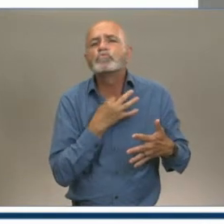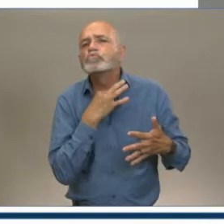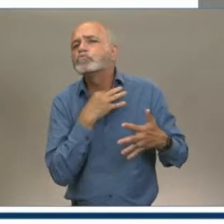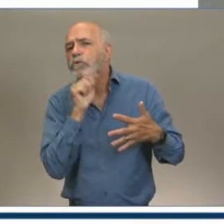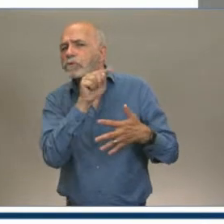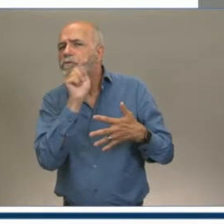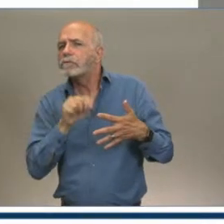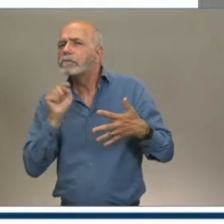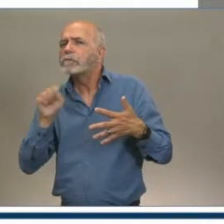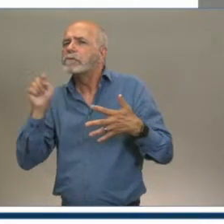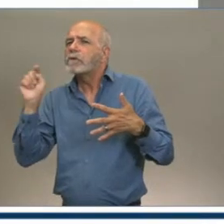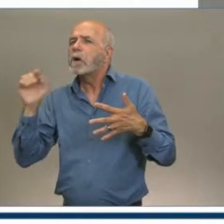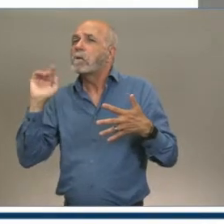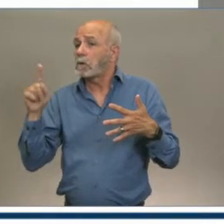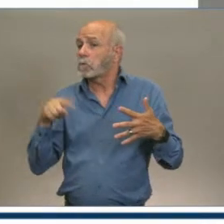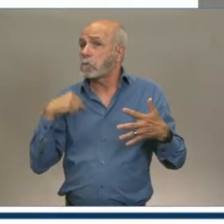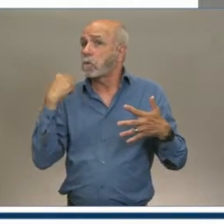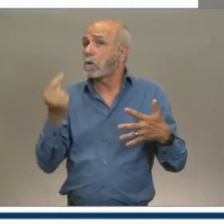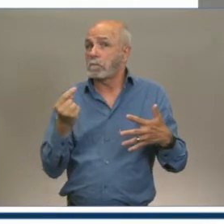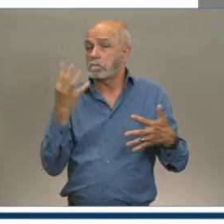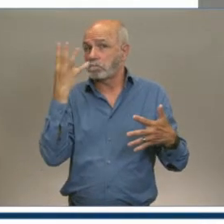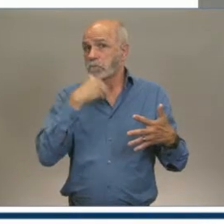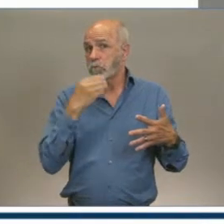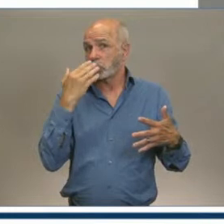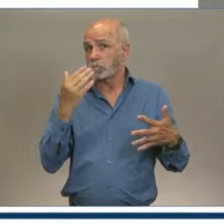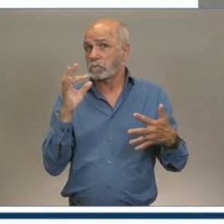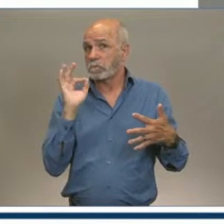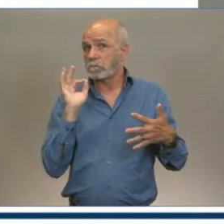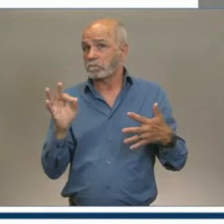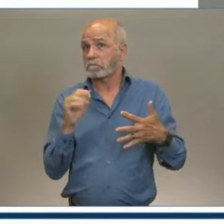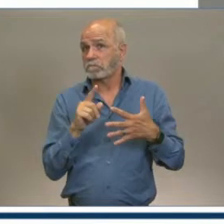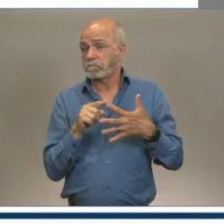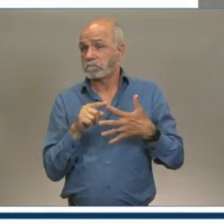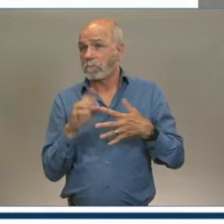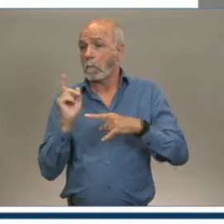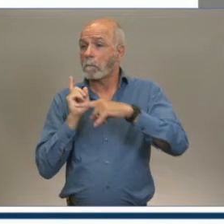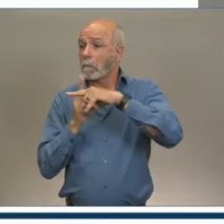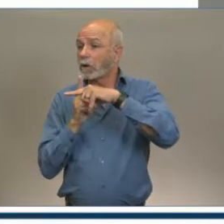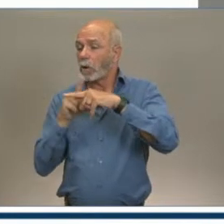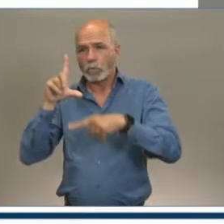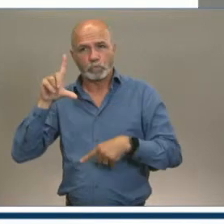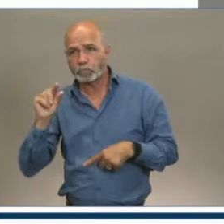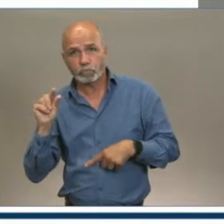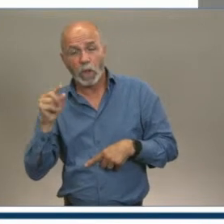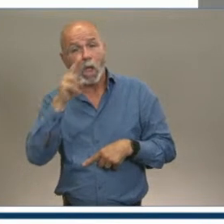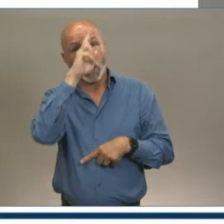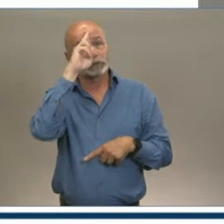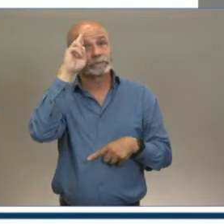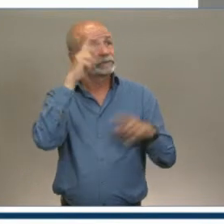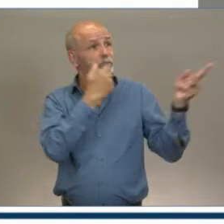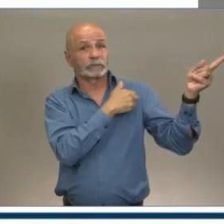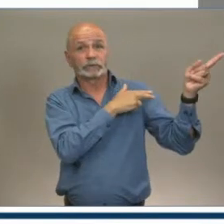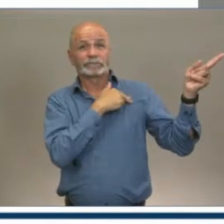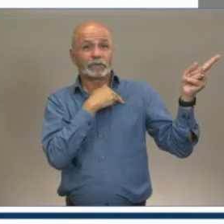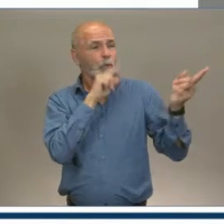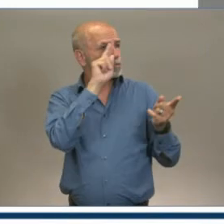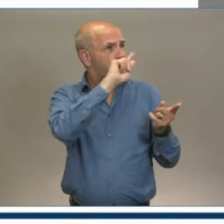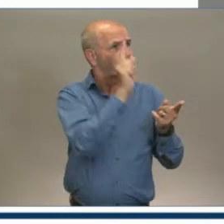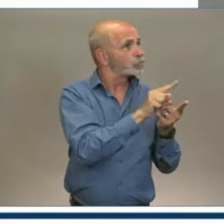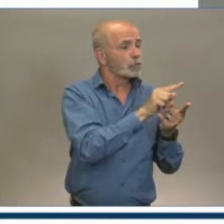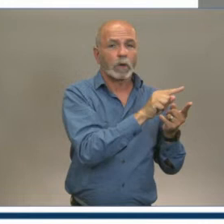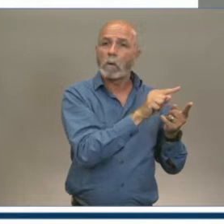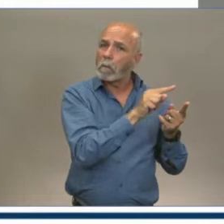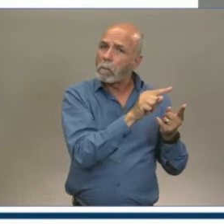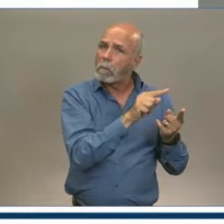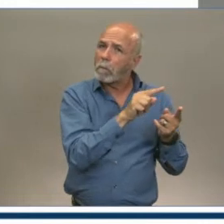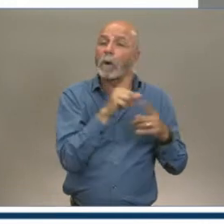are looking good. Cases are low, hospitalizations are declining substantially, and our testing, although we'd like